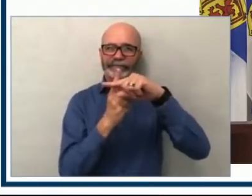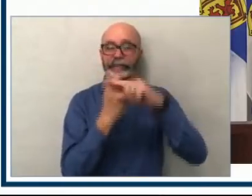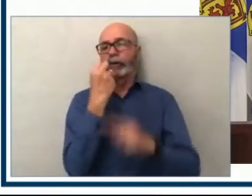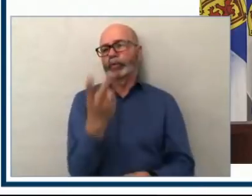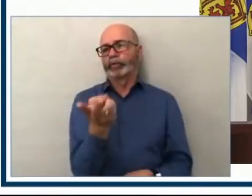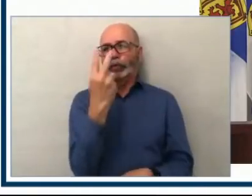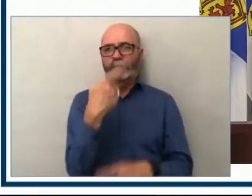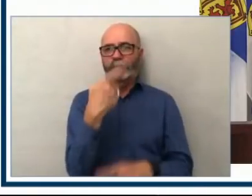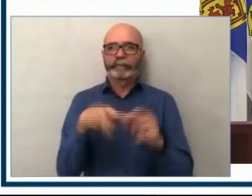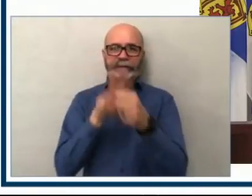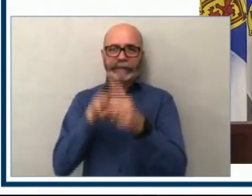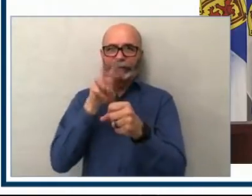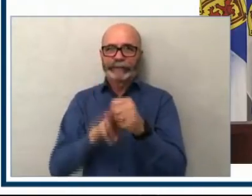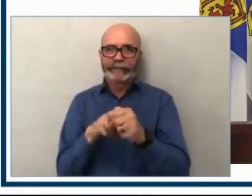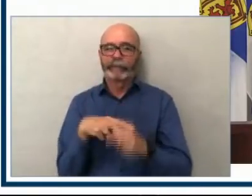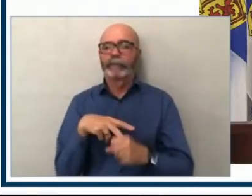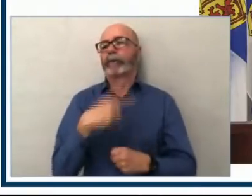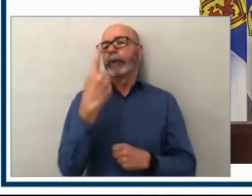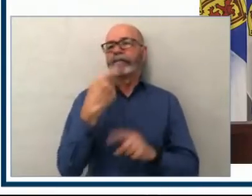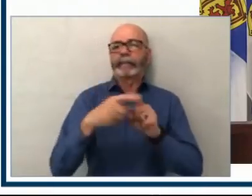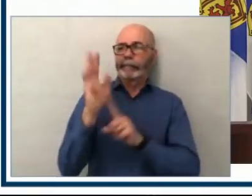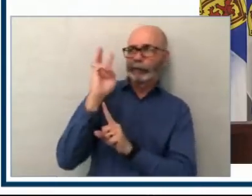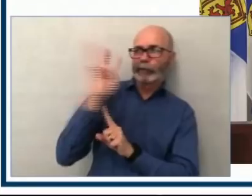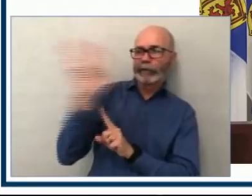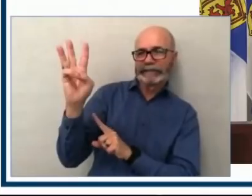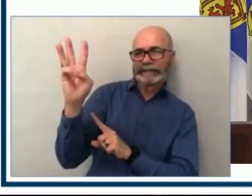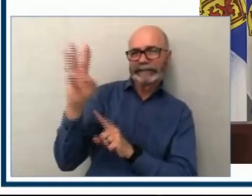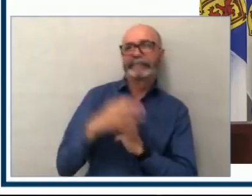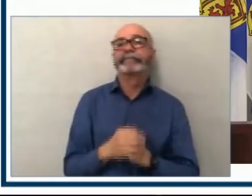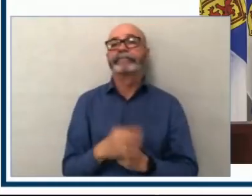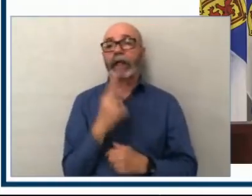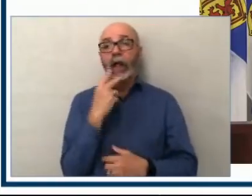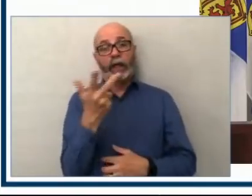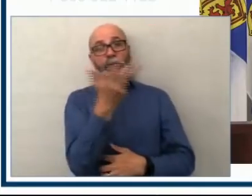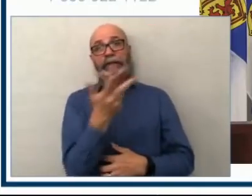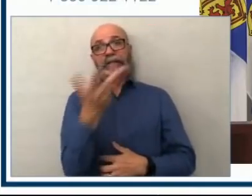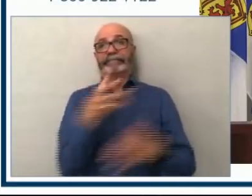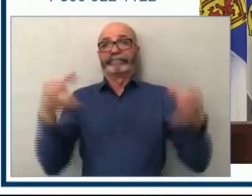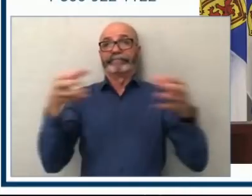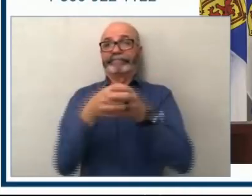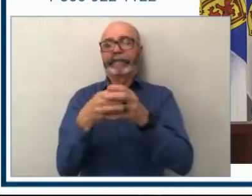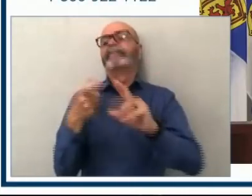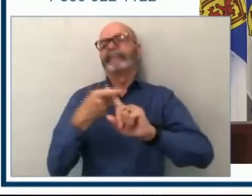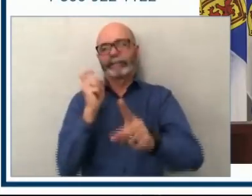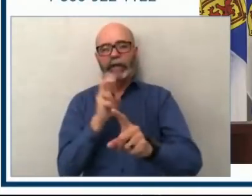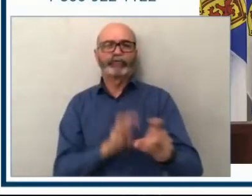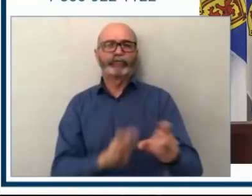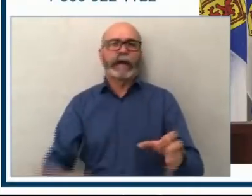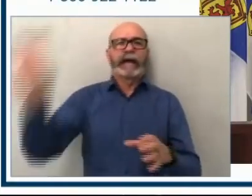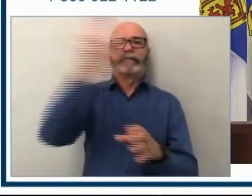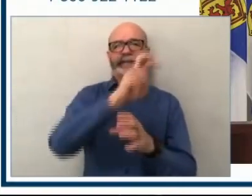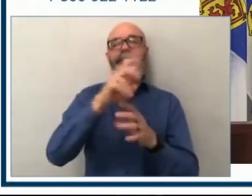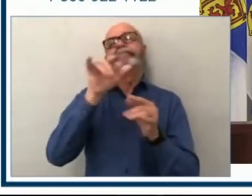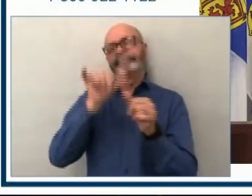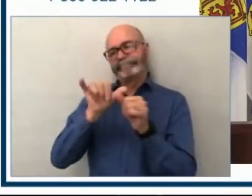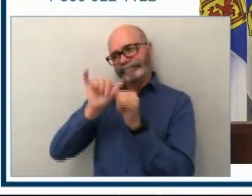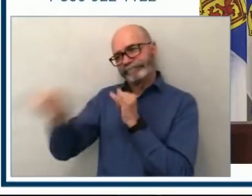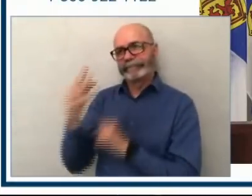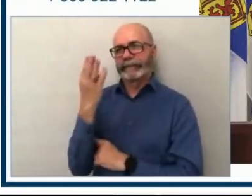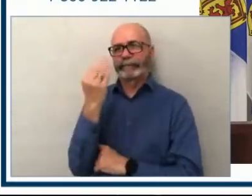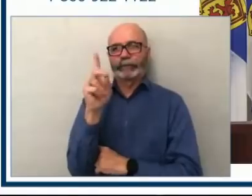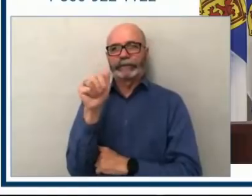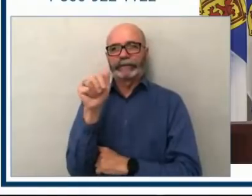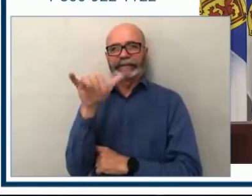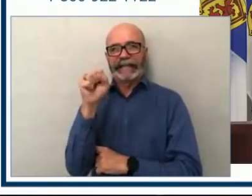Western Zone. All 3 are travel-related and are isolating as required. Our vaccine program continues to roll